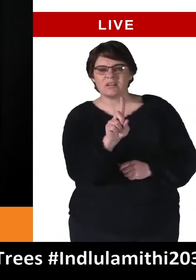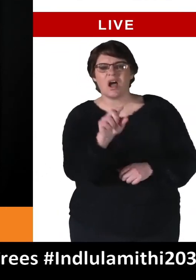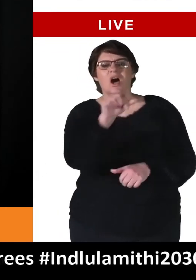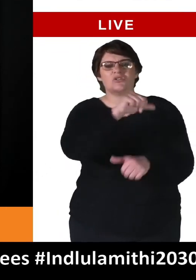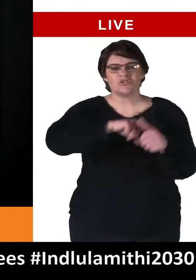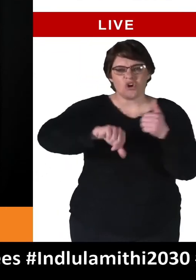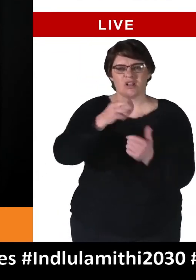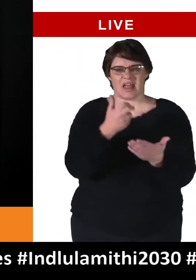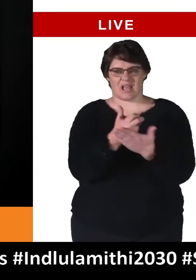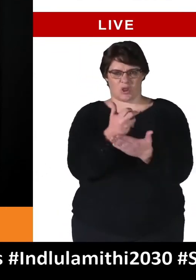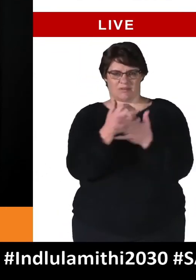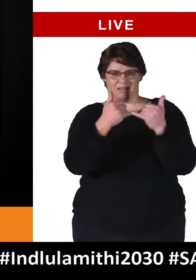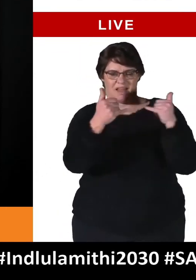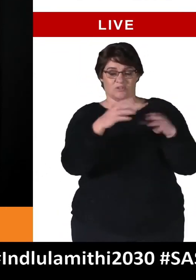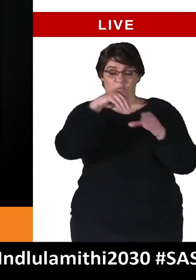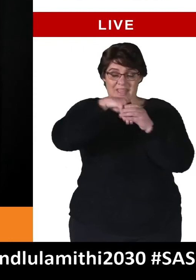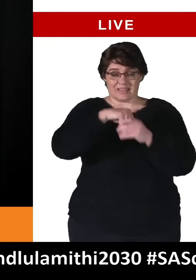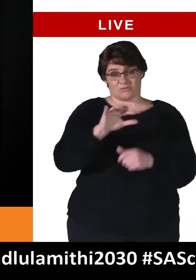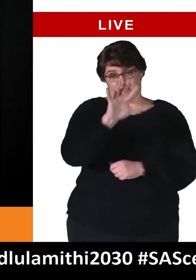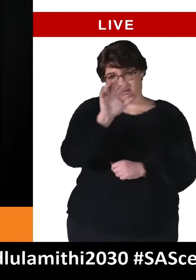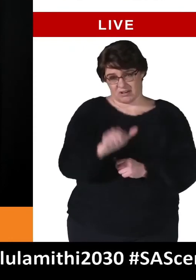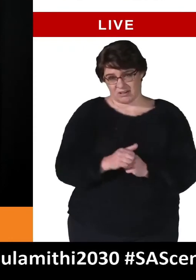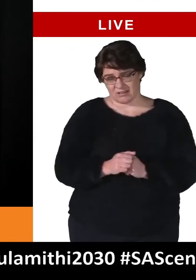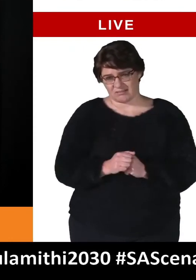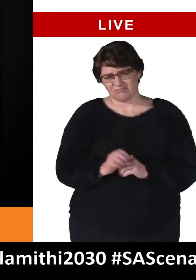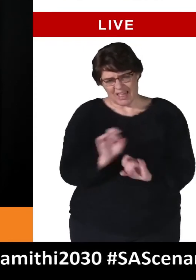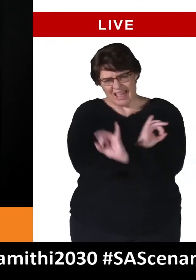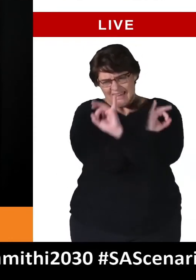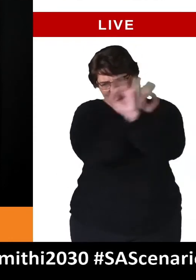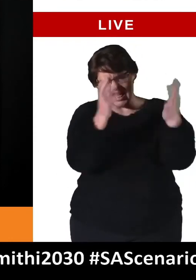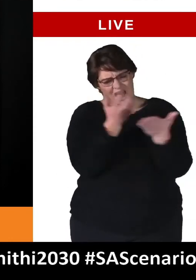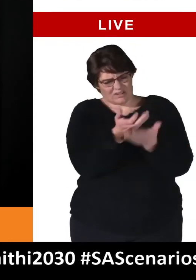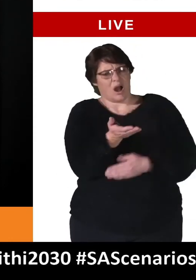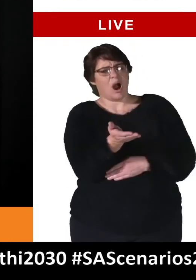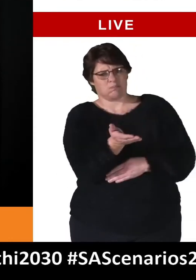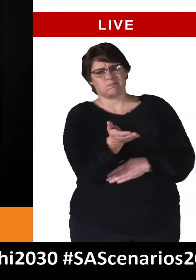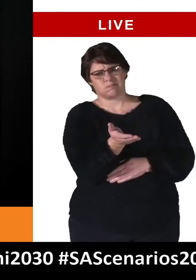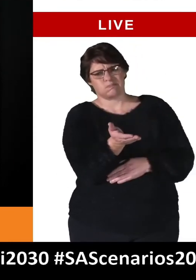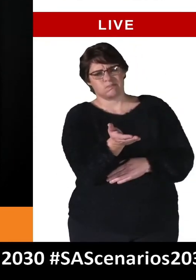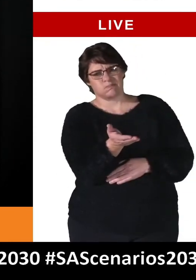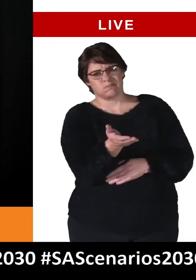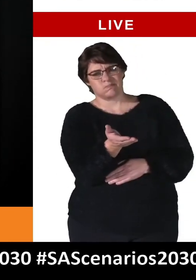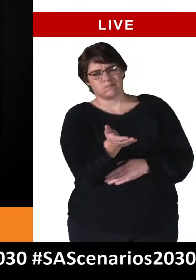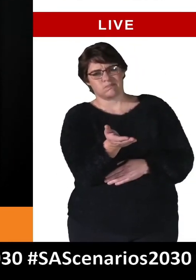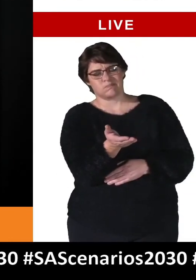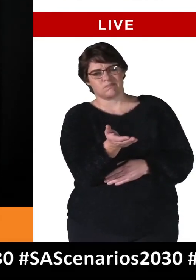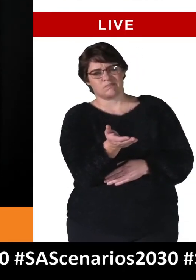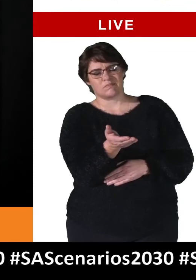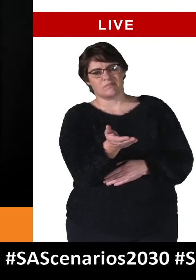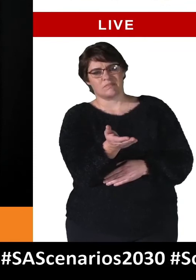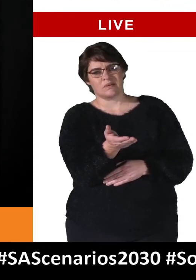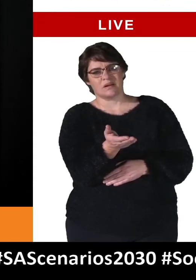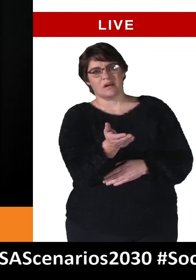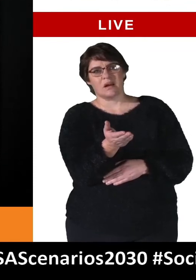fault lines in South Africa. There is clear evidence before us that the country